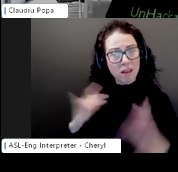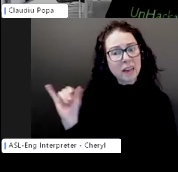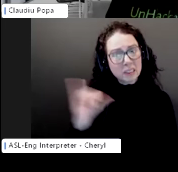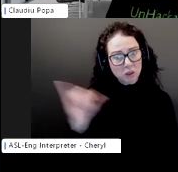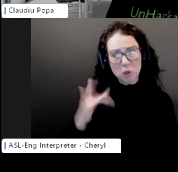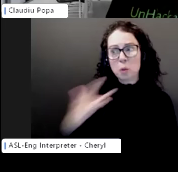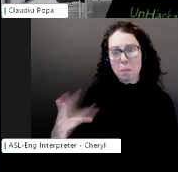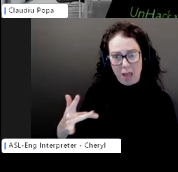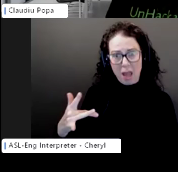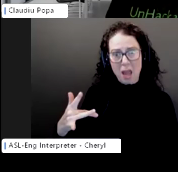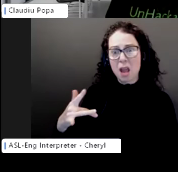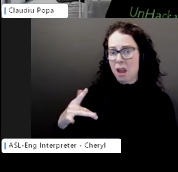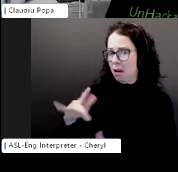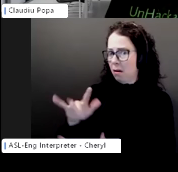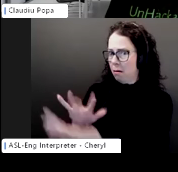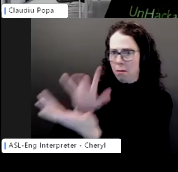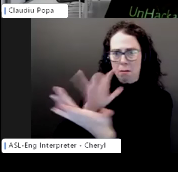us.